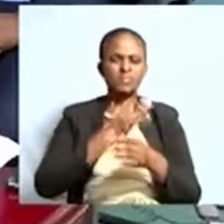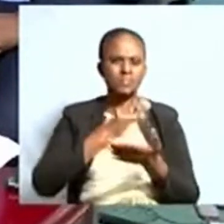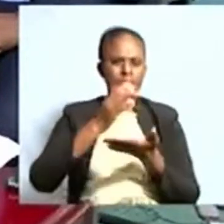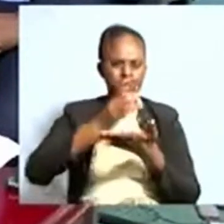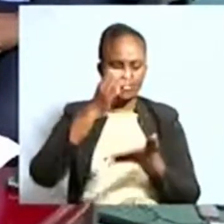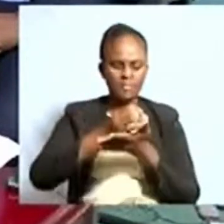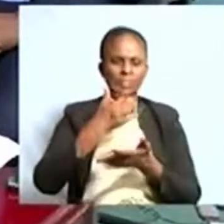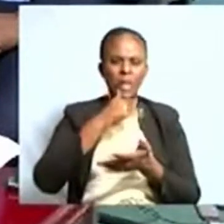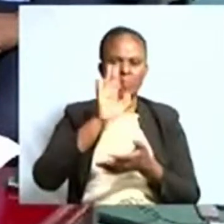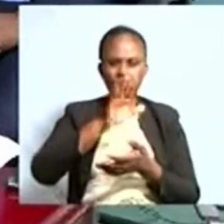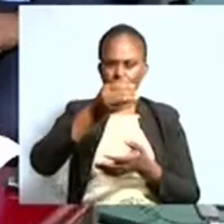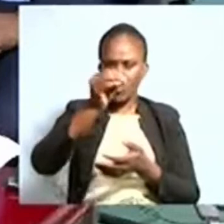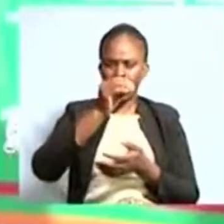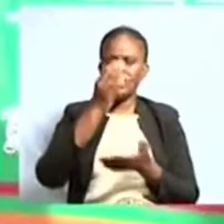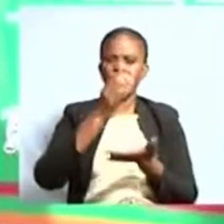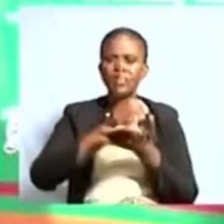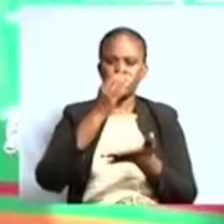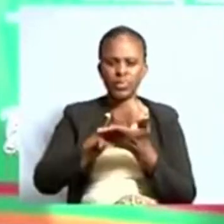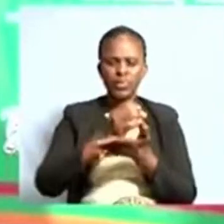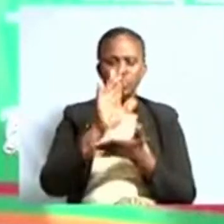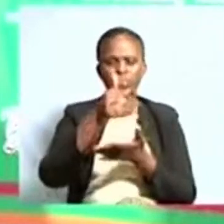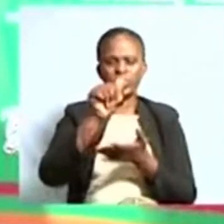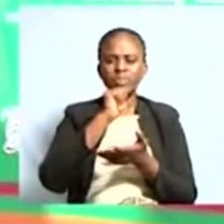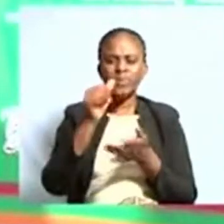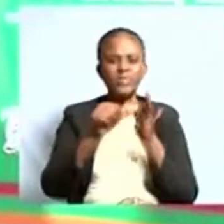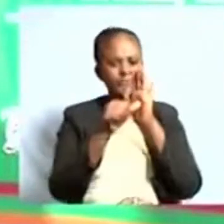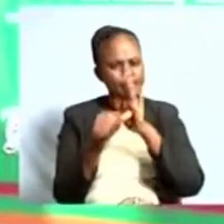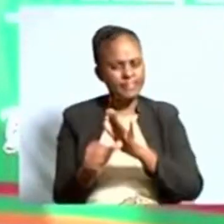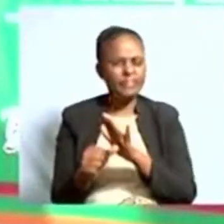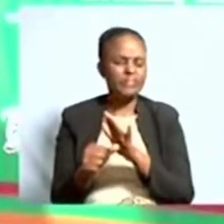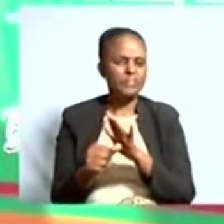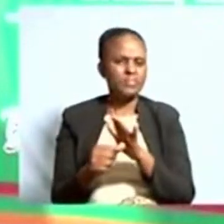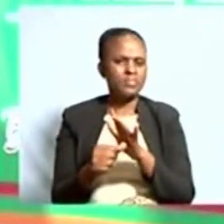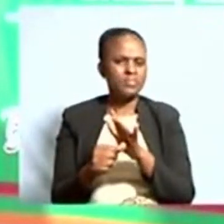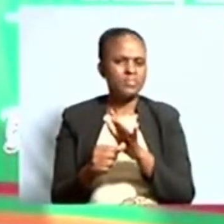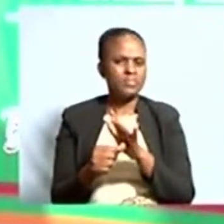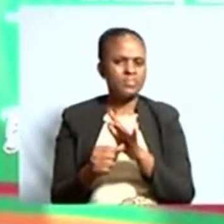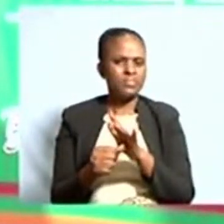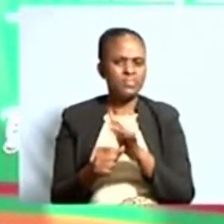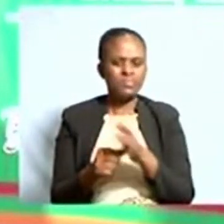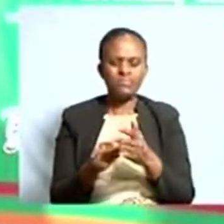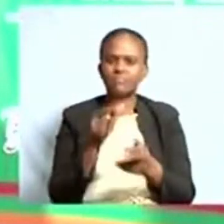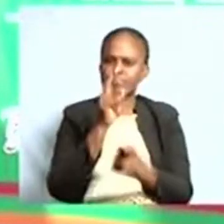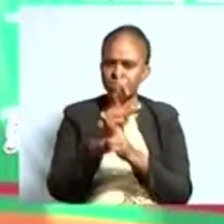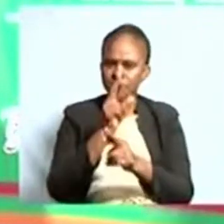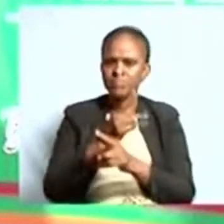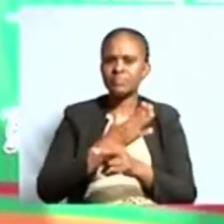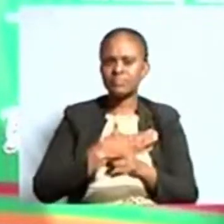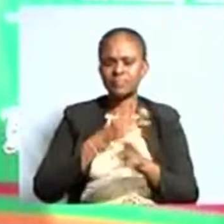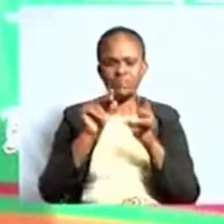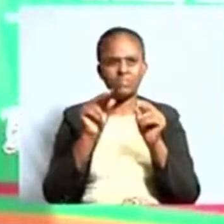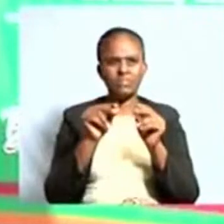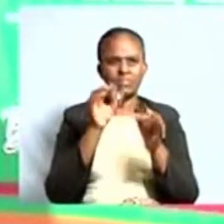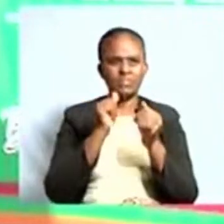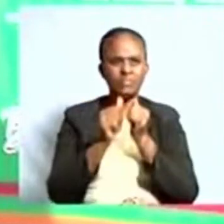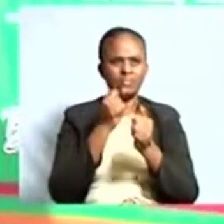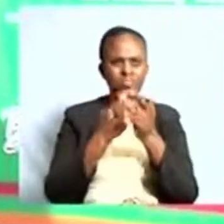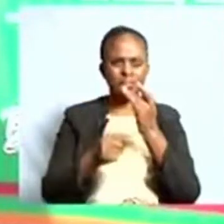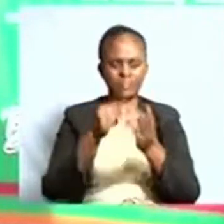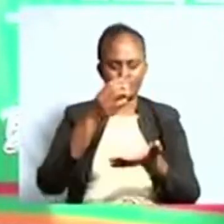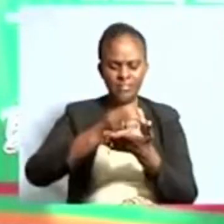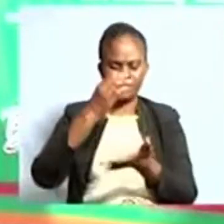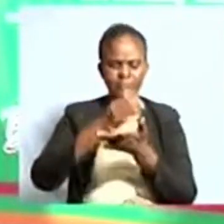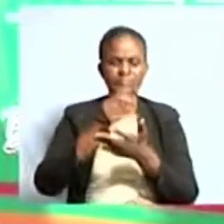come up with your own bottle, so that you don't infringe on my rights, which is the bottle